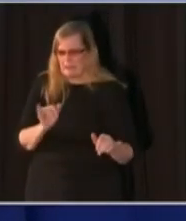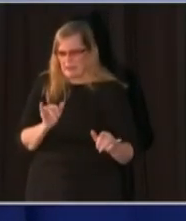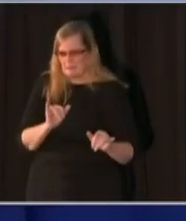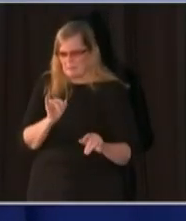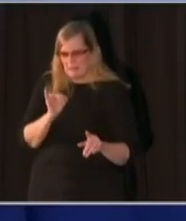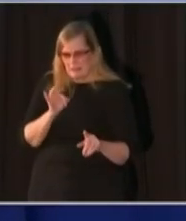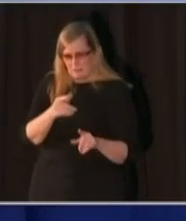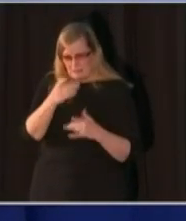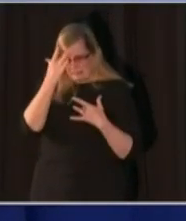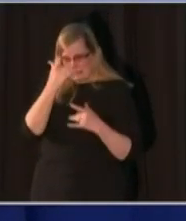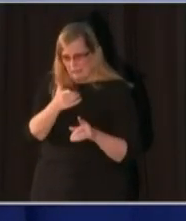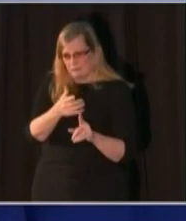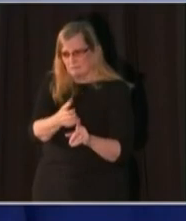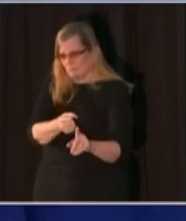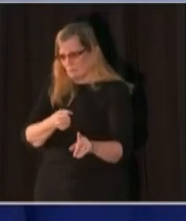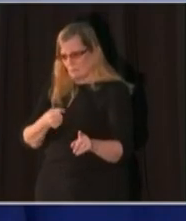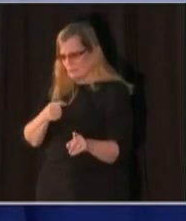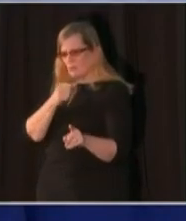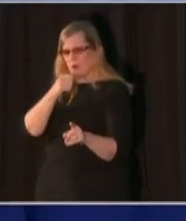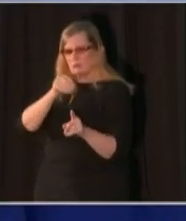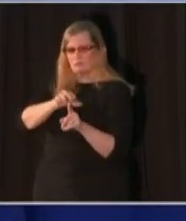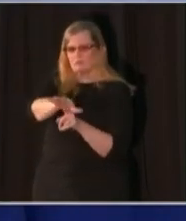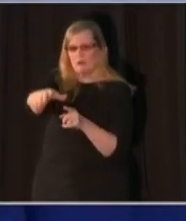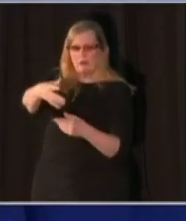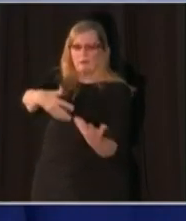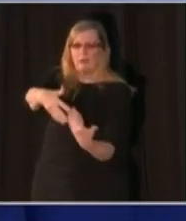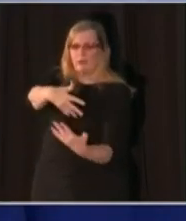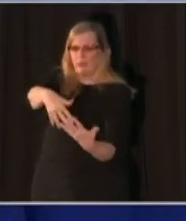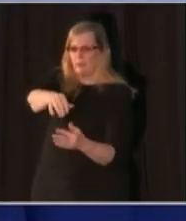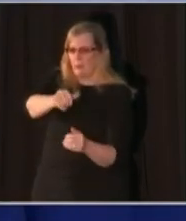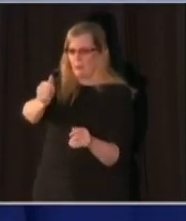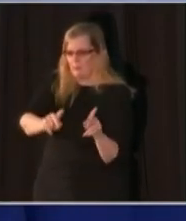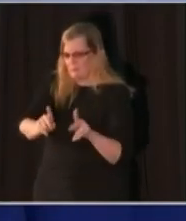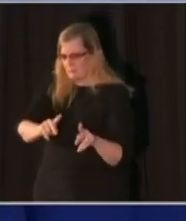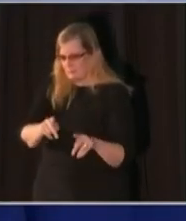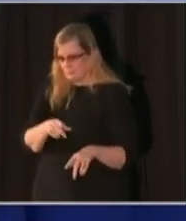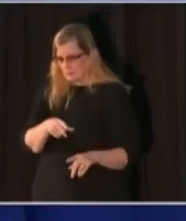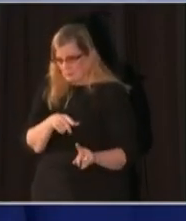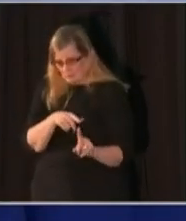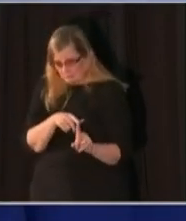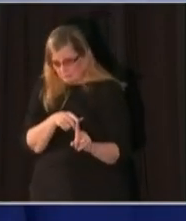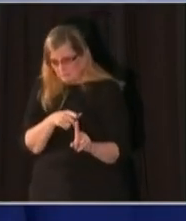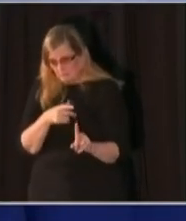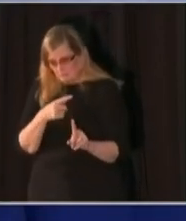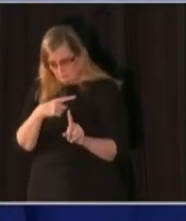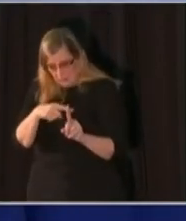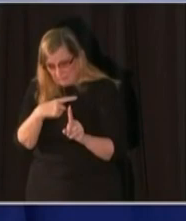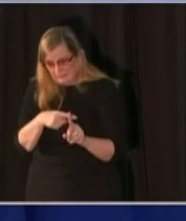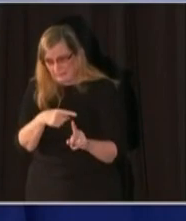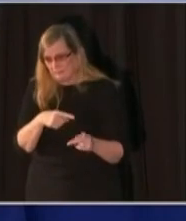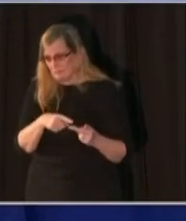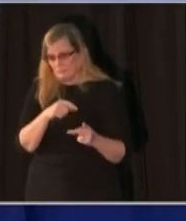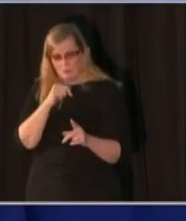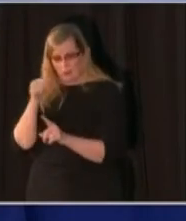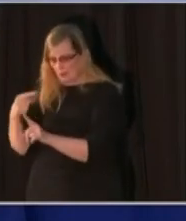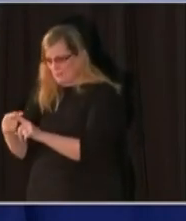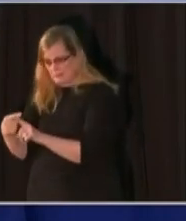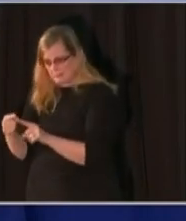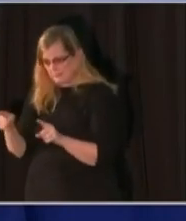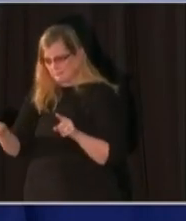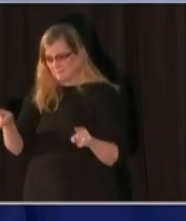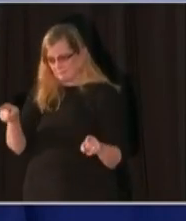go to while we figure out, is that person that has exhibited symptoms positive or not positive, and then do the other folks that were closely living